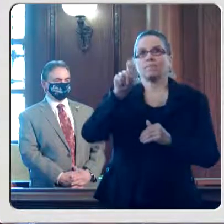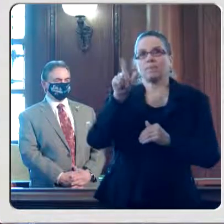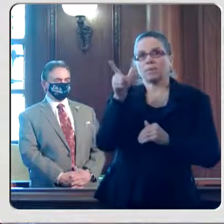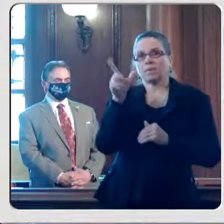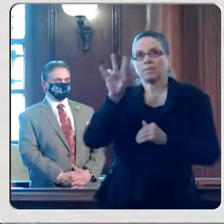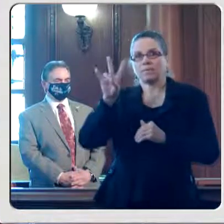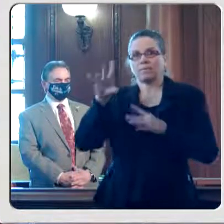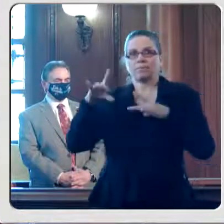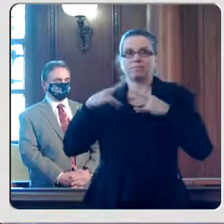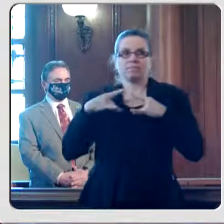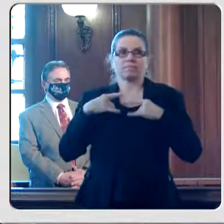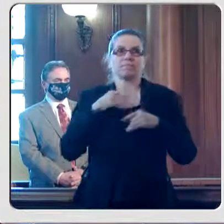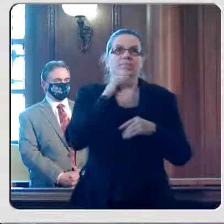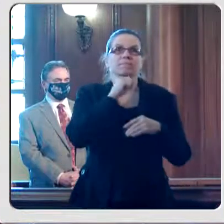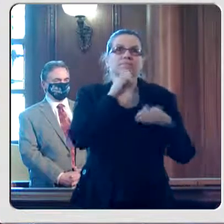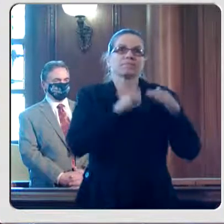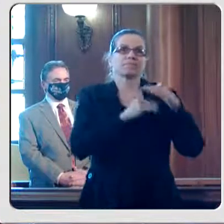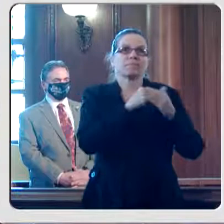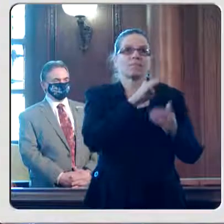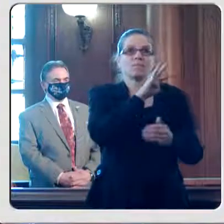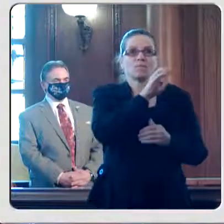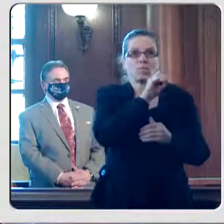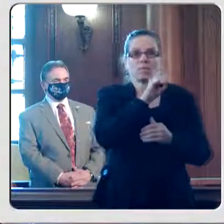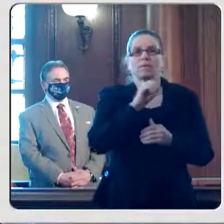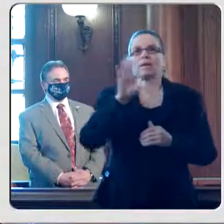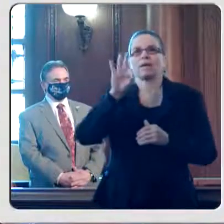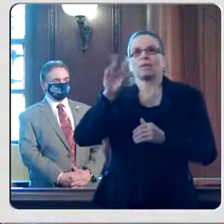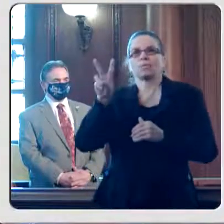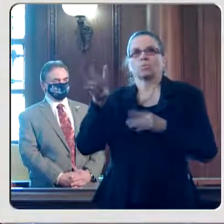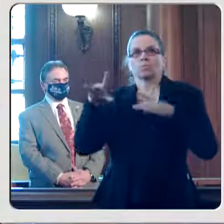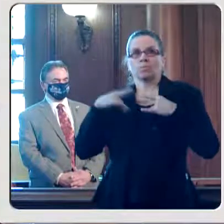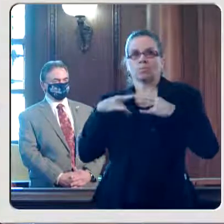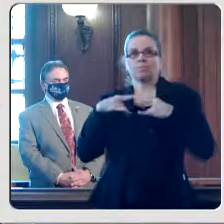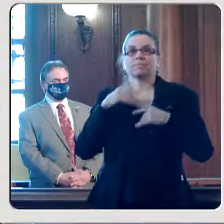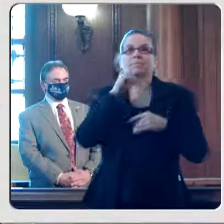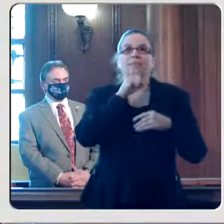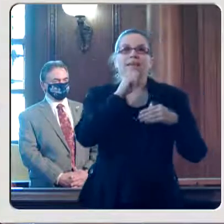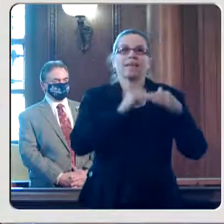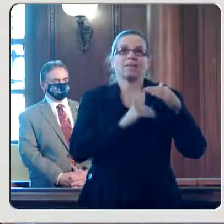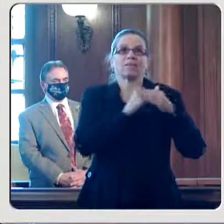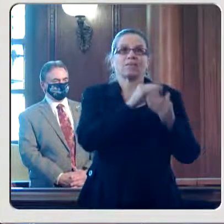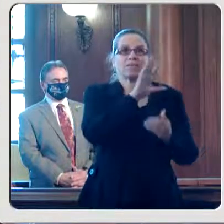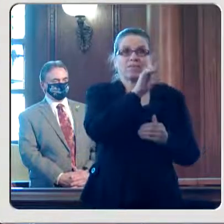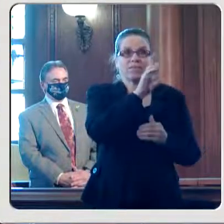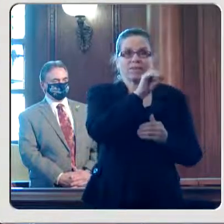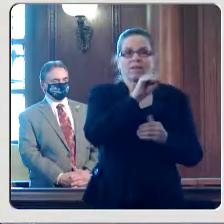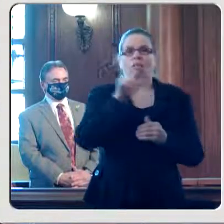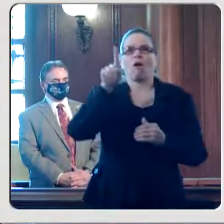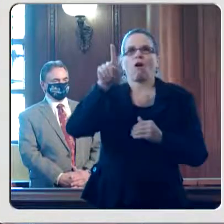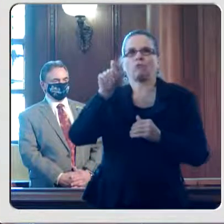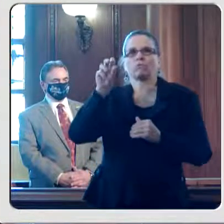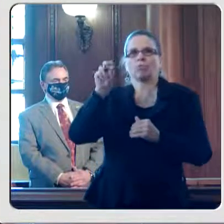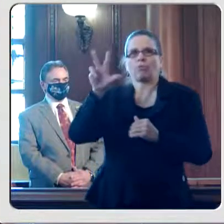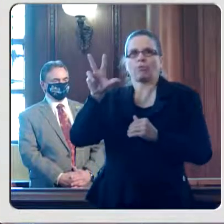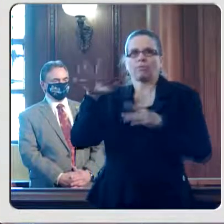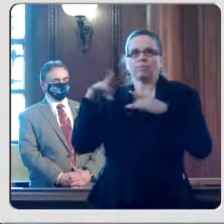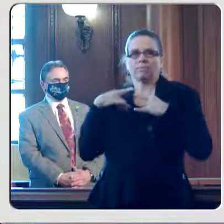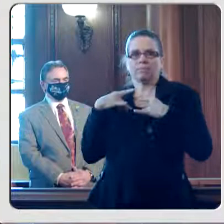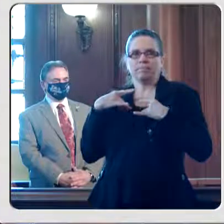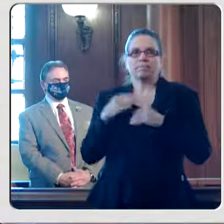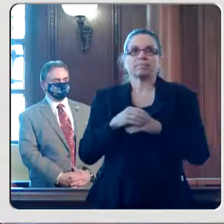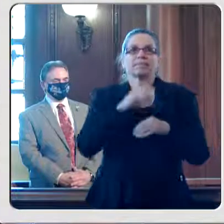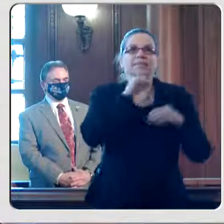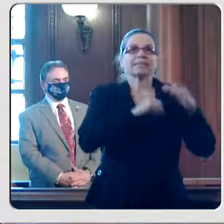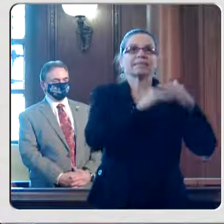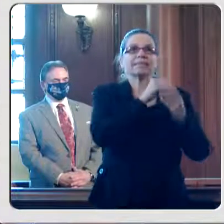40, 92, 41 to 50, 103, 51 to 60, 78, 61 to